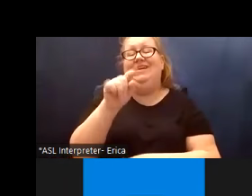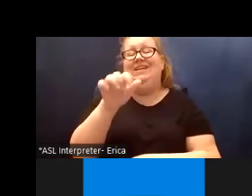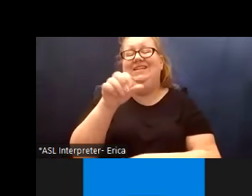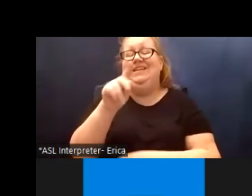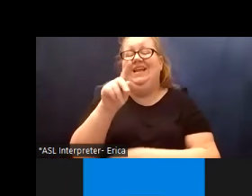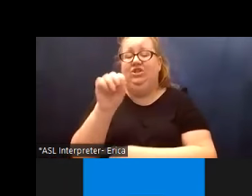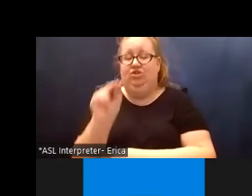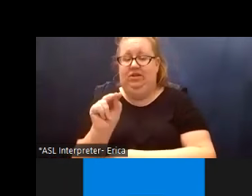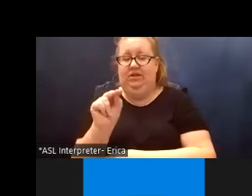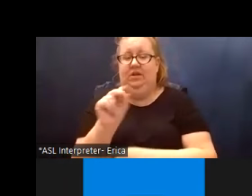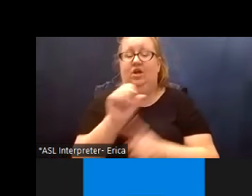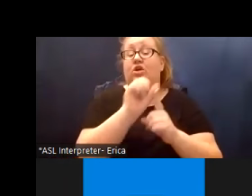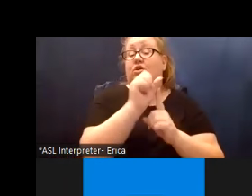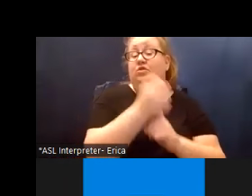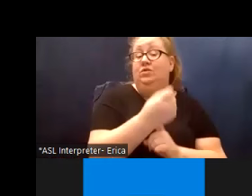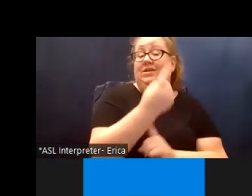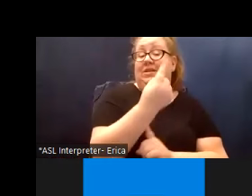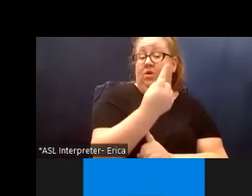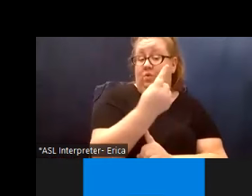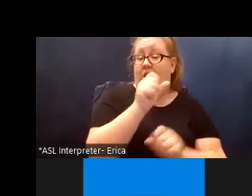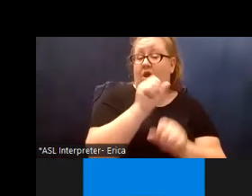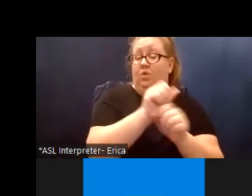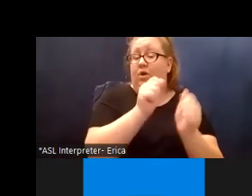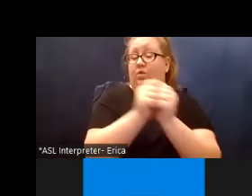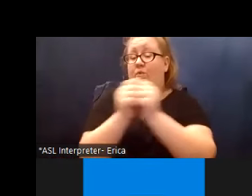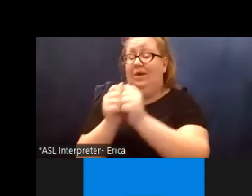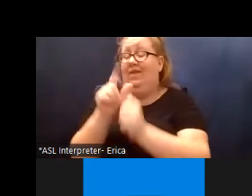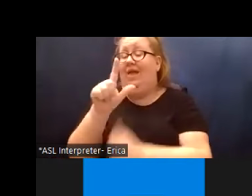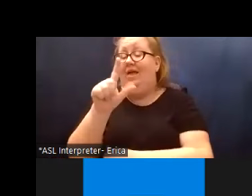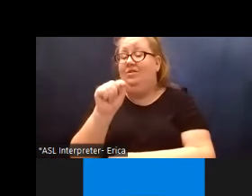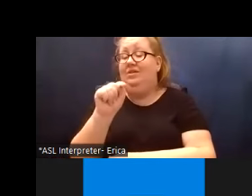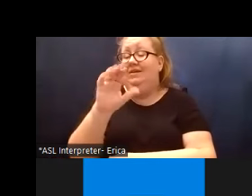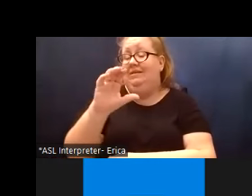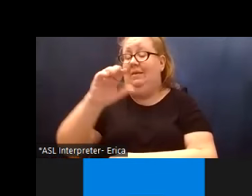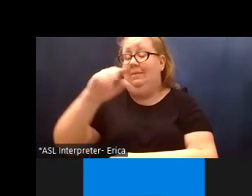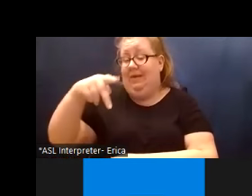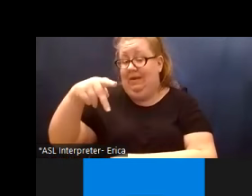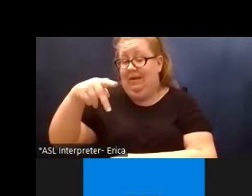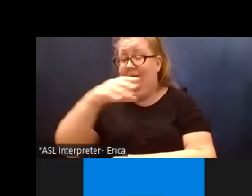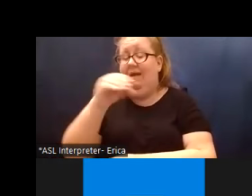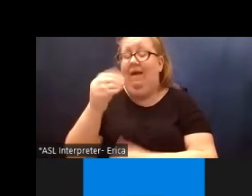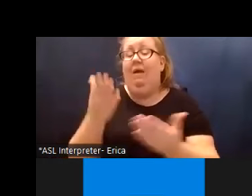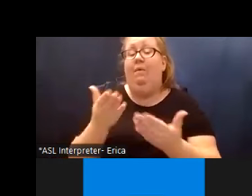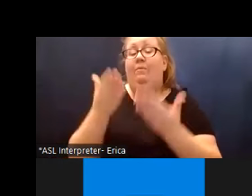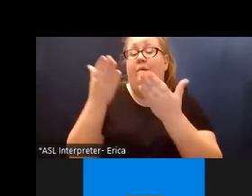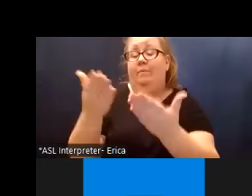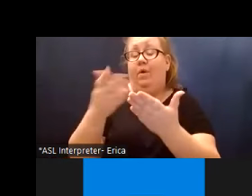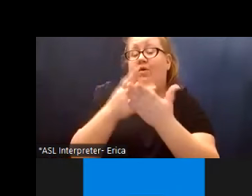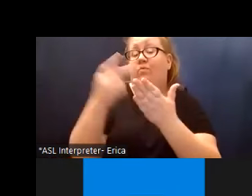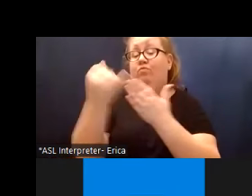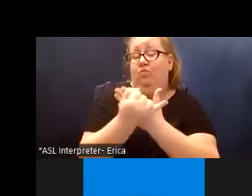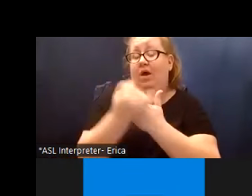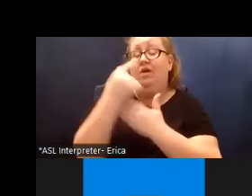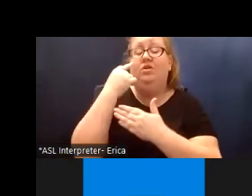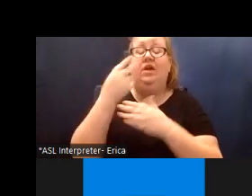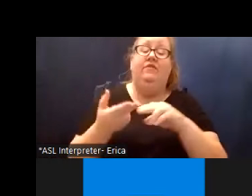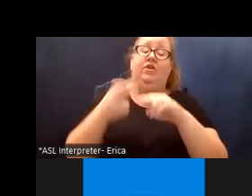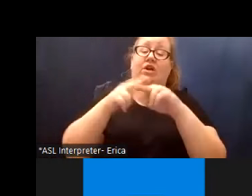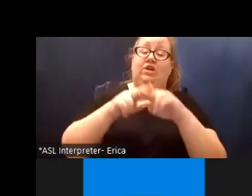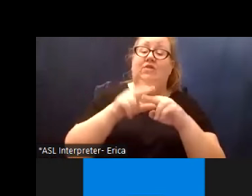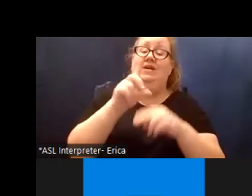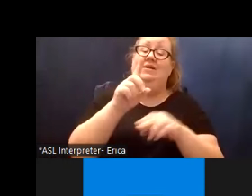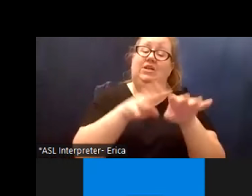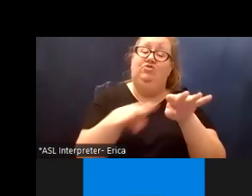scenario 1 works with the LTCP and proposed projects for increasing the drainage via